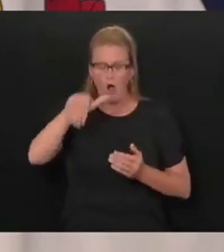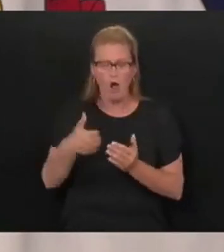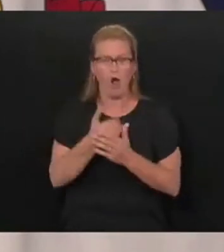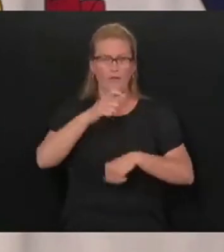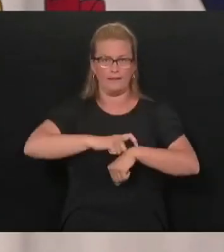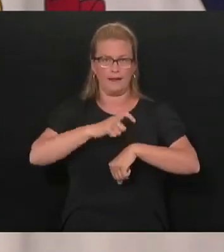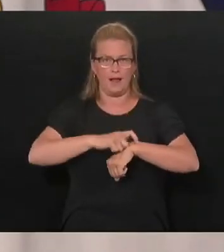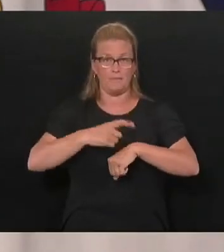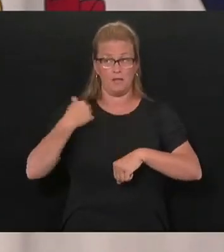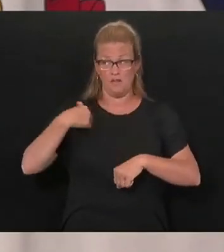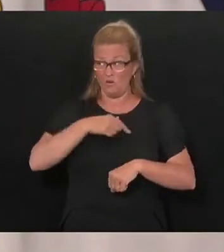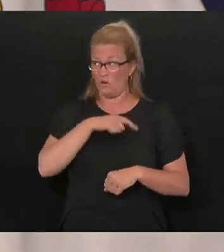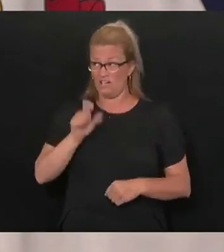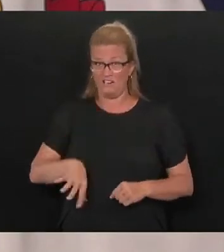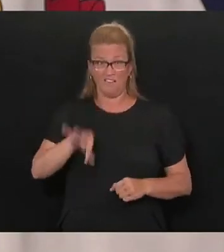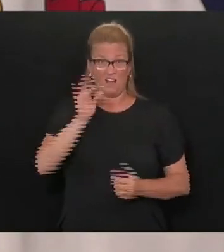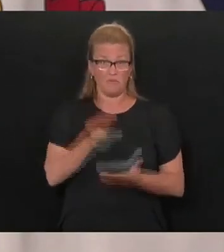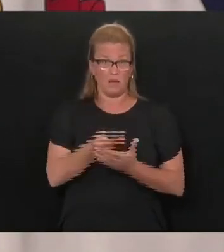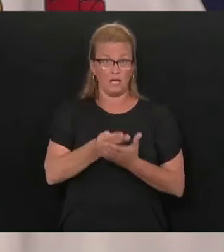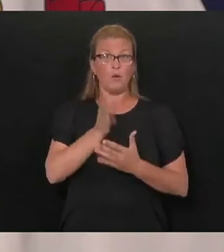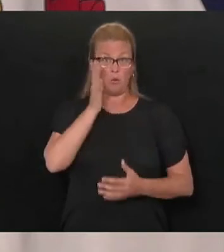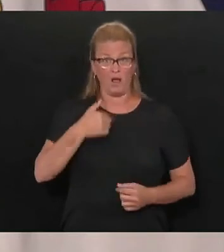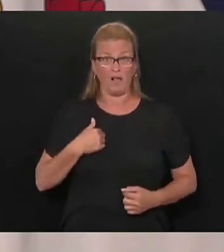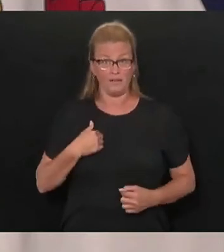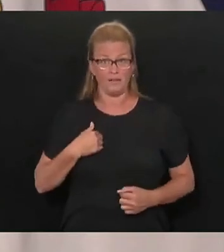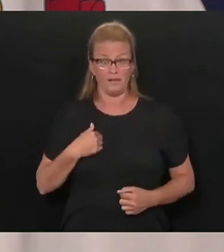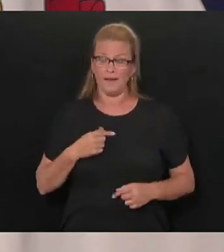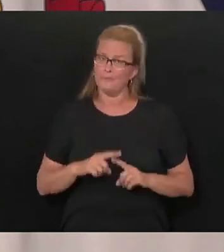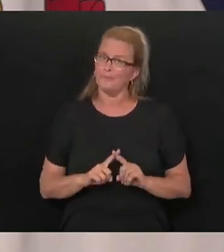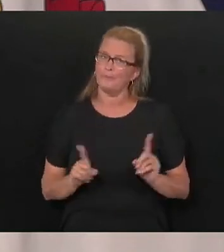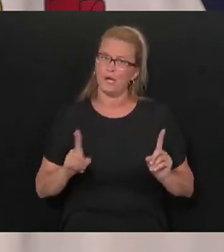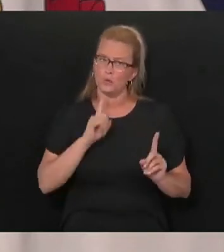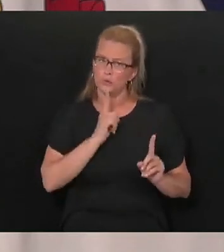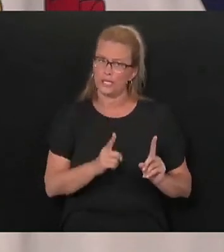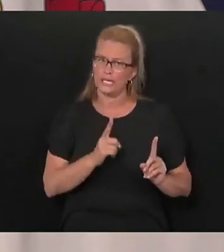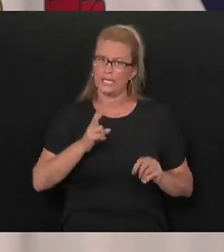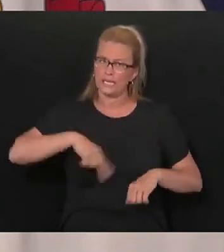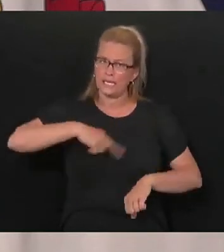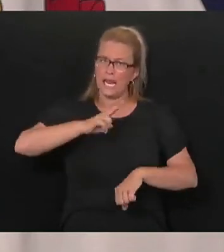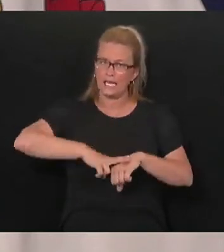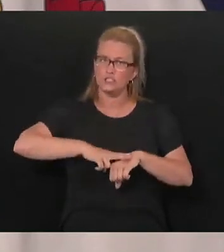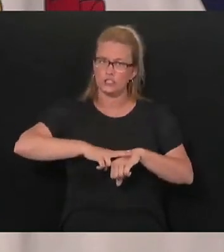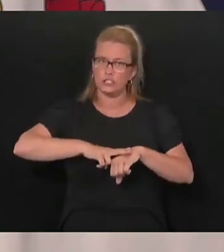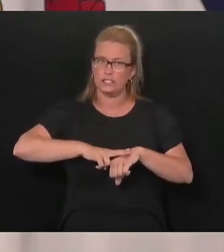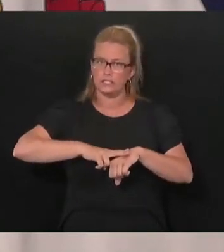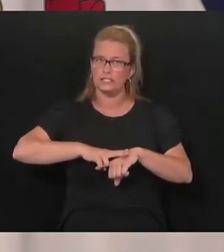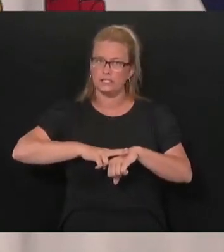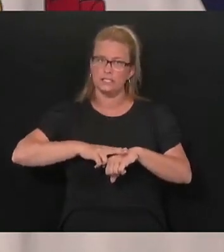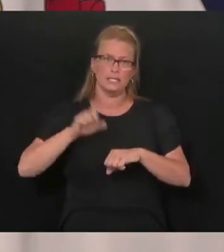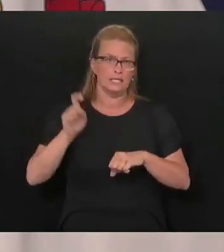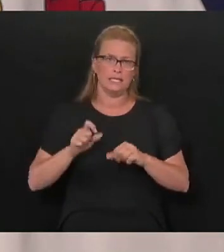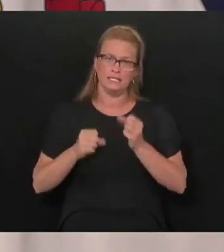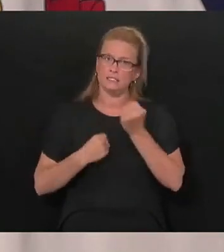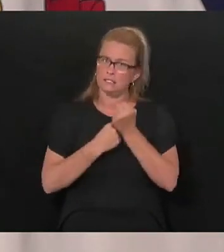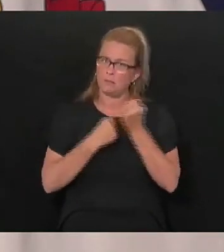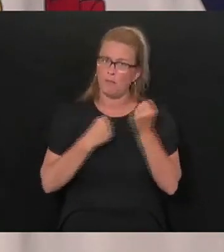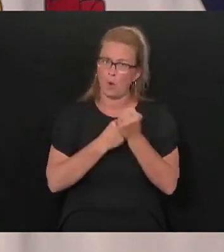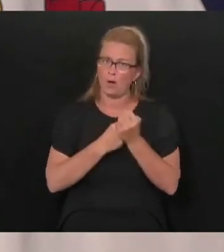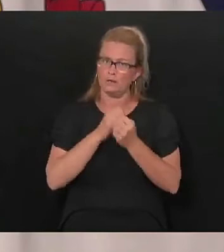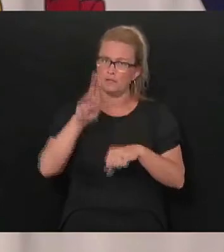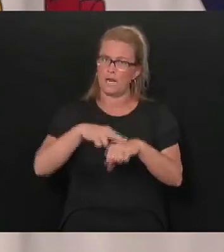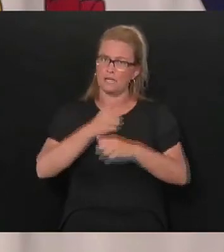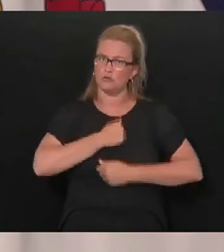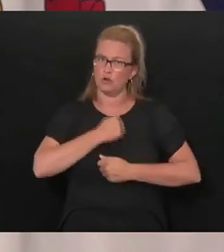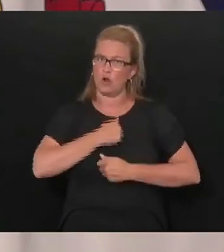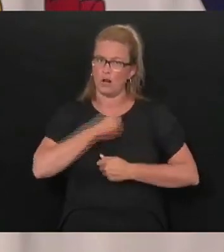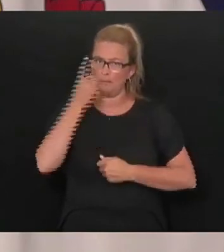money in West Virginia, we'll find the money. But for crying out loud, to me, our nation needs to stand steadfast with our Guard because of the job